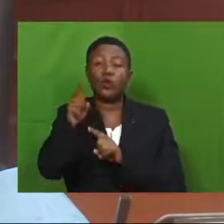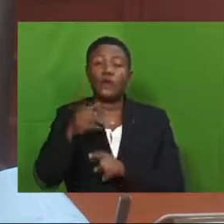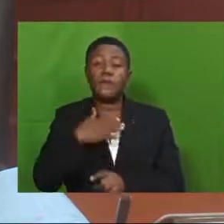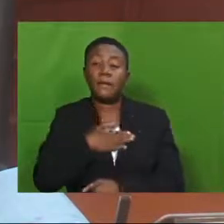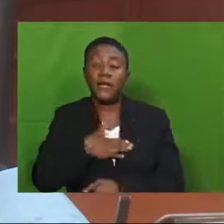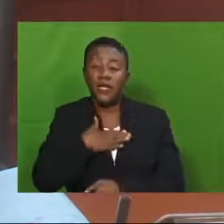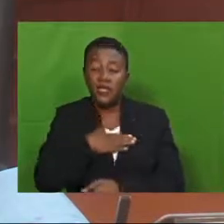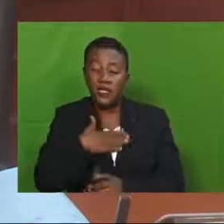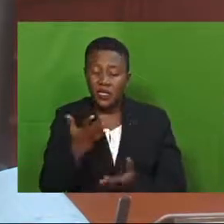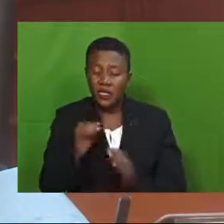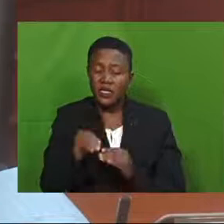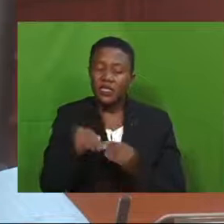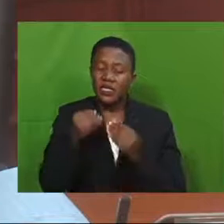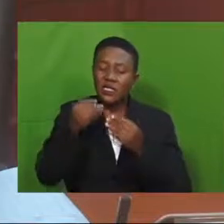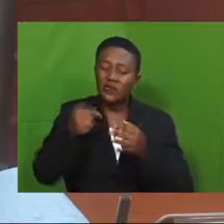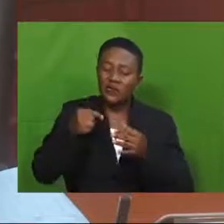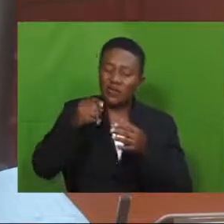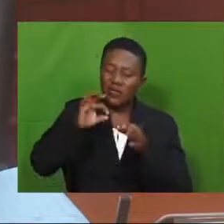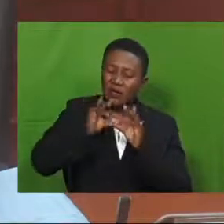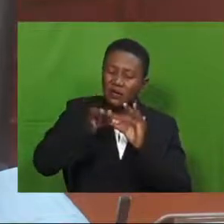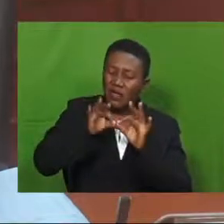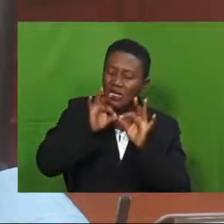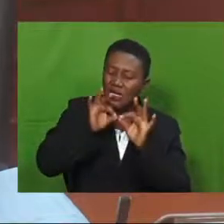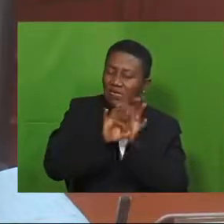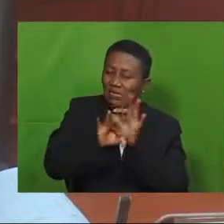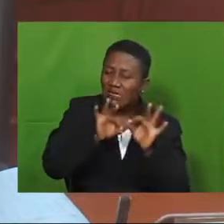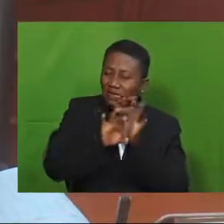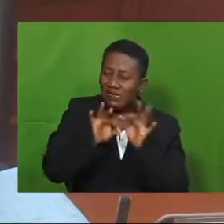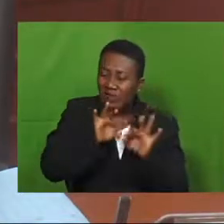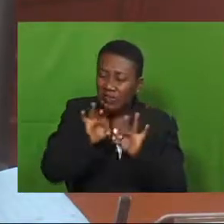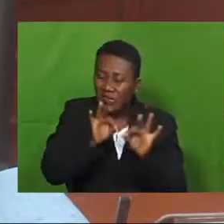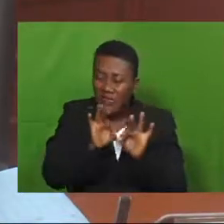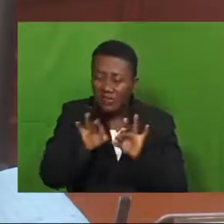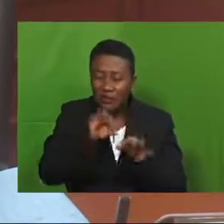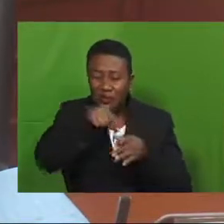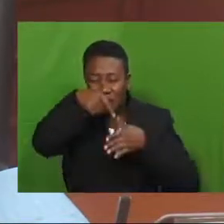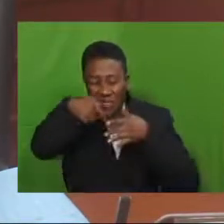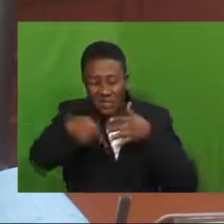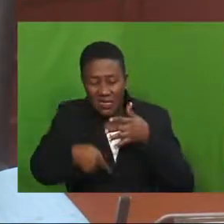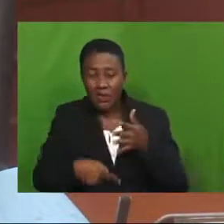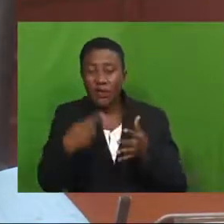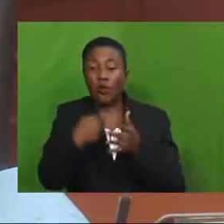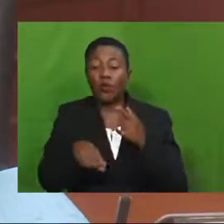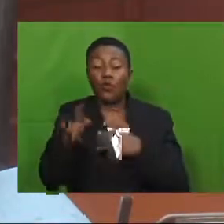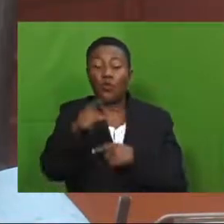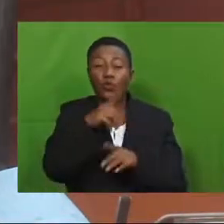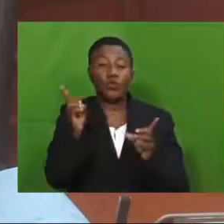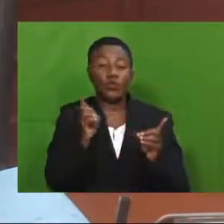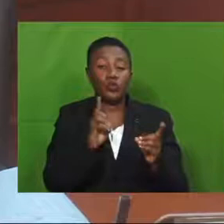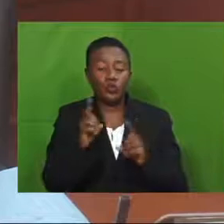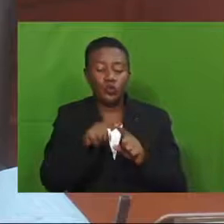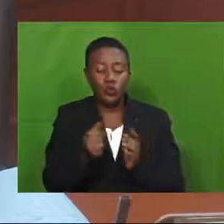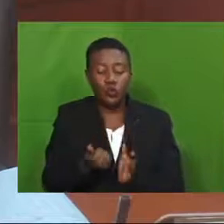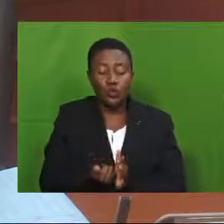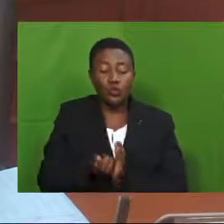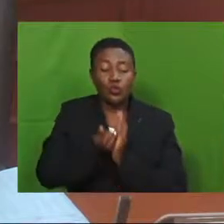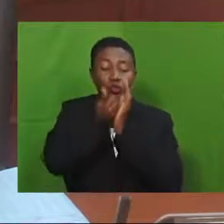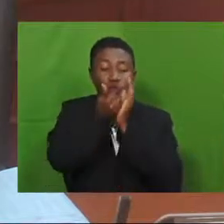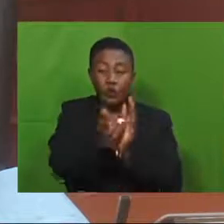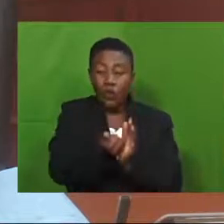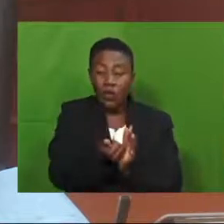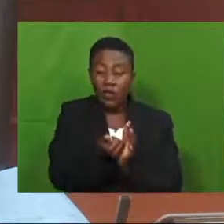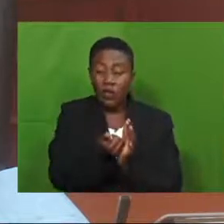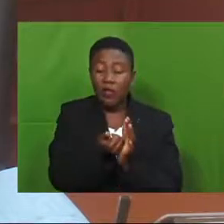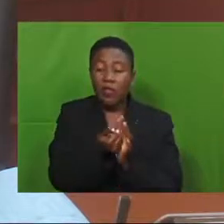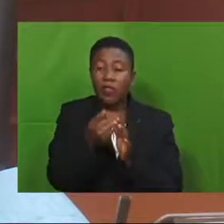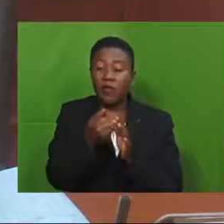a detailed program and justify what is it that you are going to do to contribute to addressing